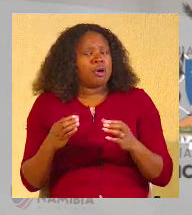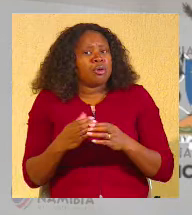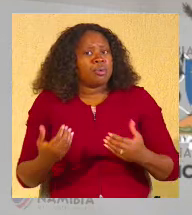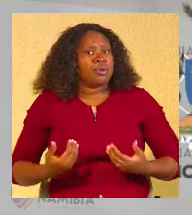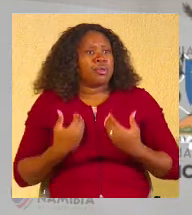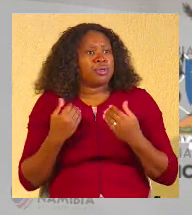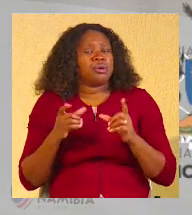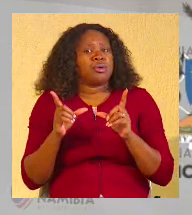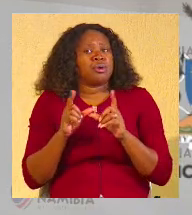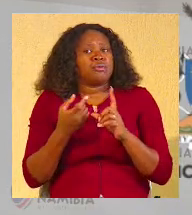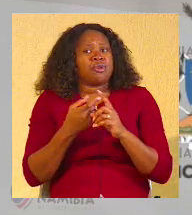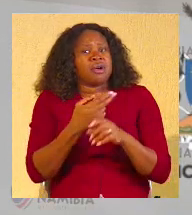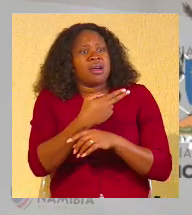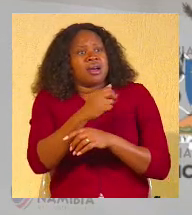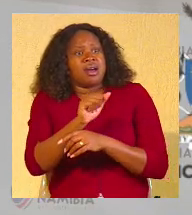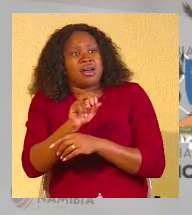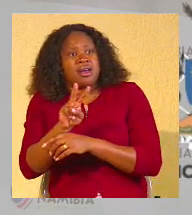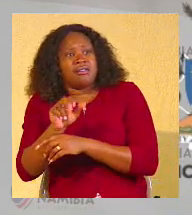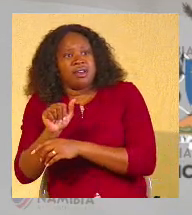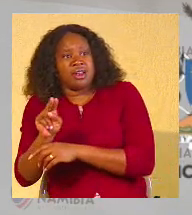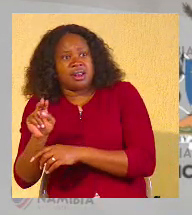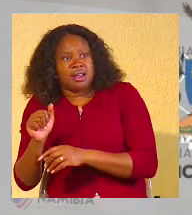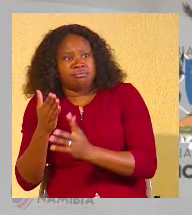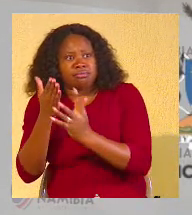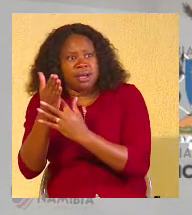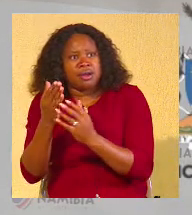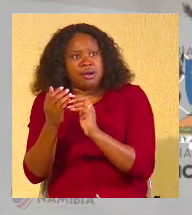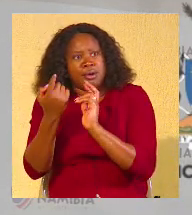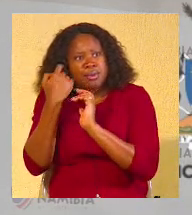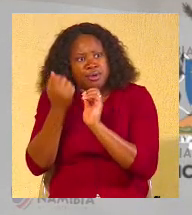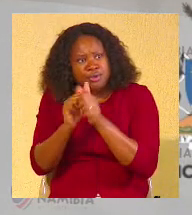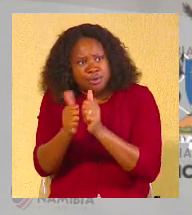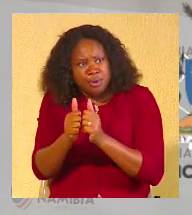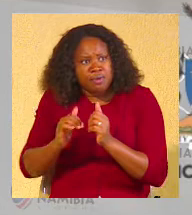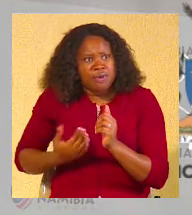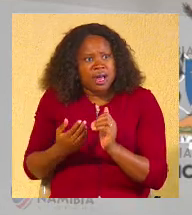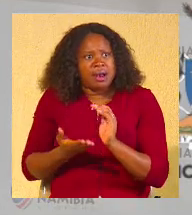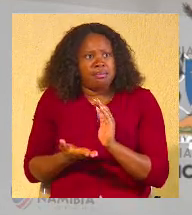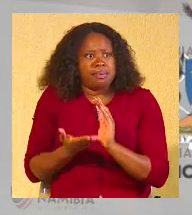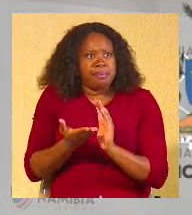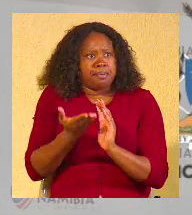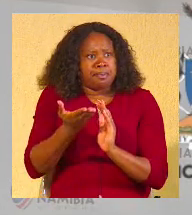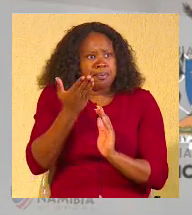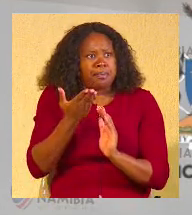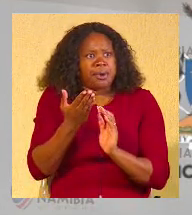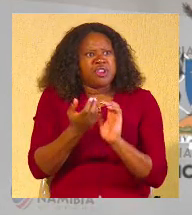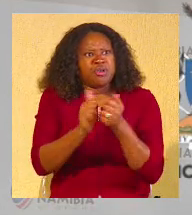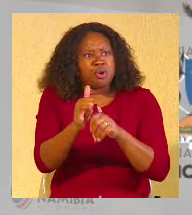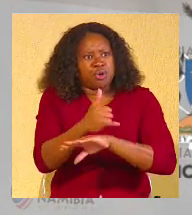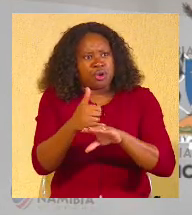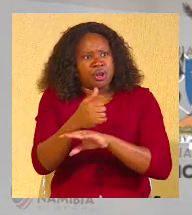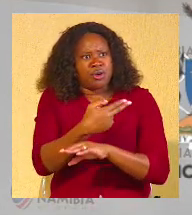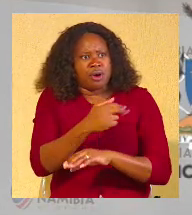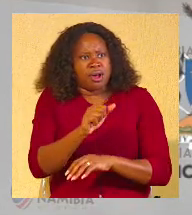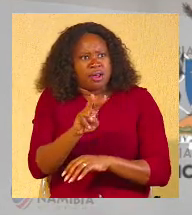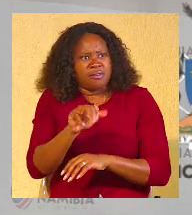from Havana, and they were approached the Ministry of Sport, and they wanted to upgrade their sport field, and they were